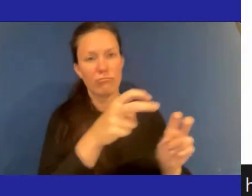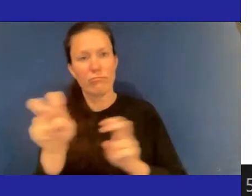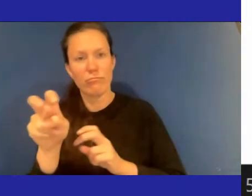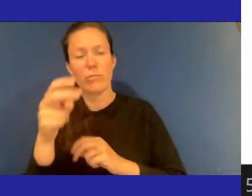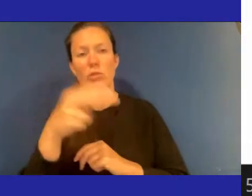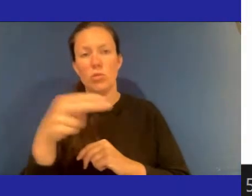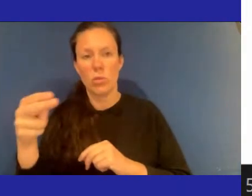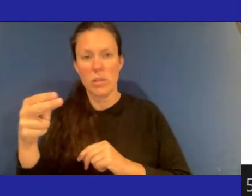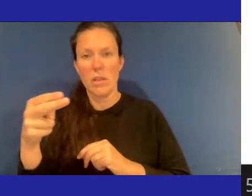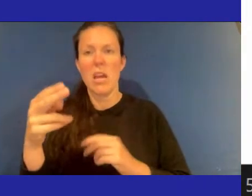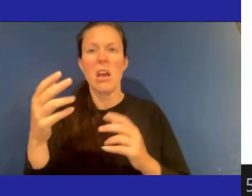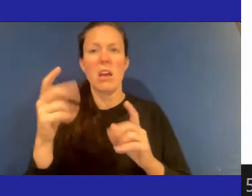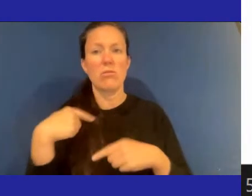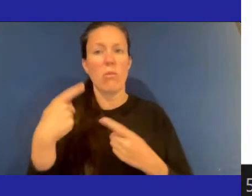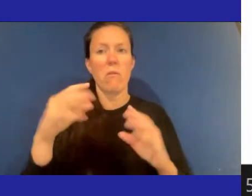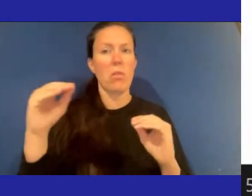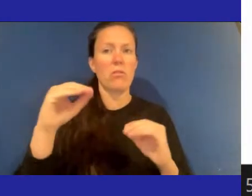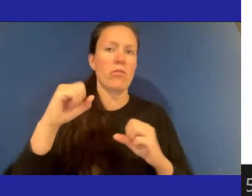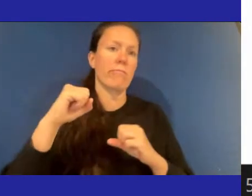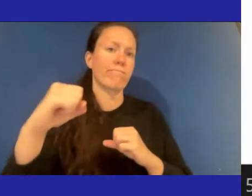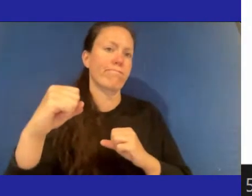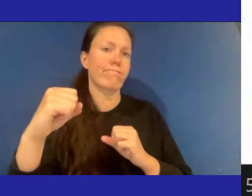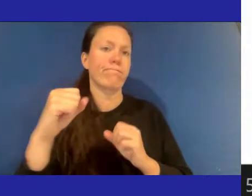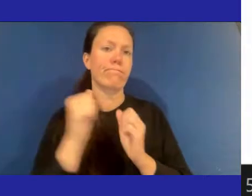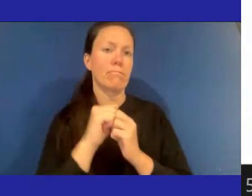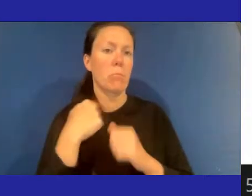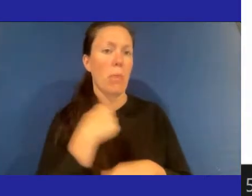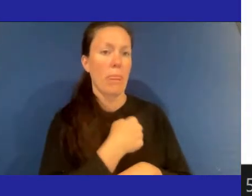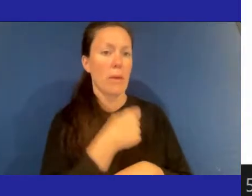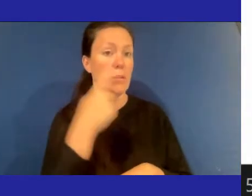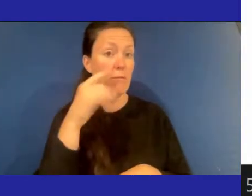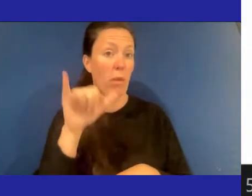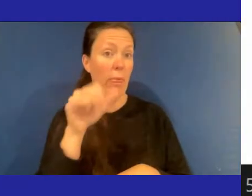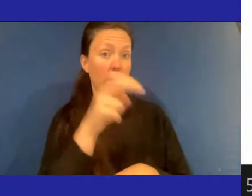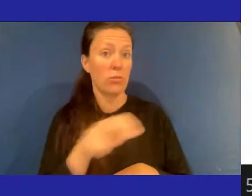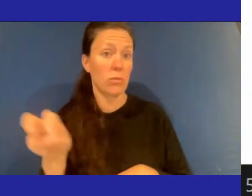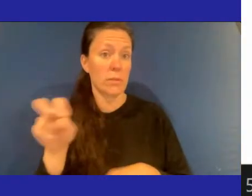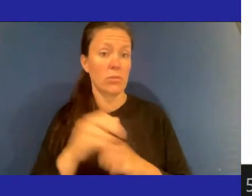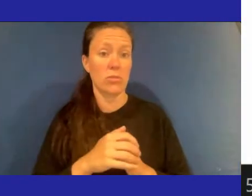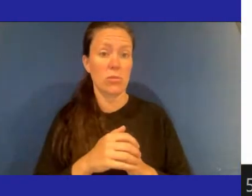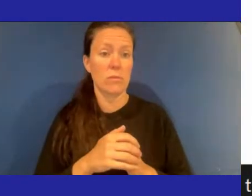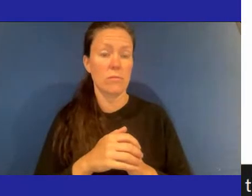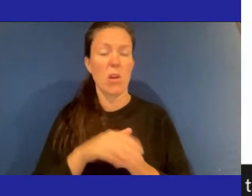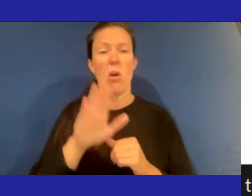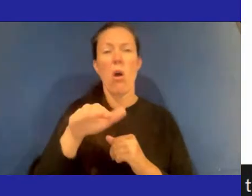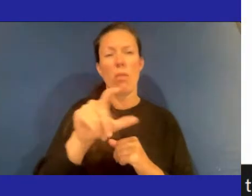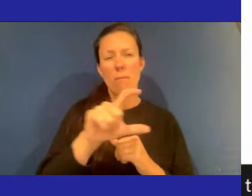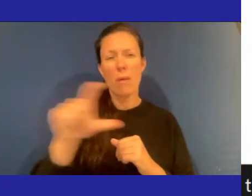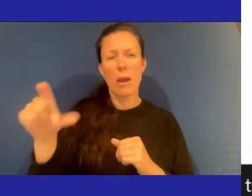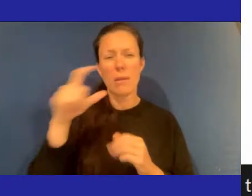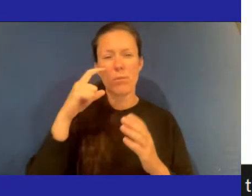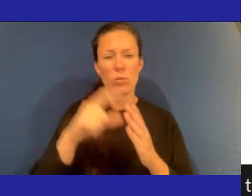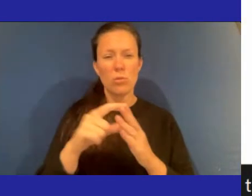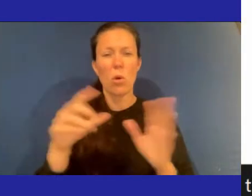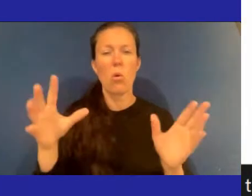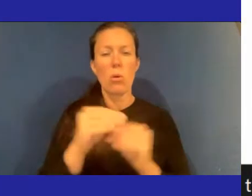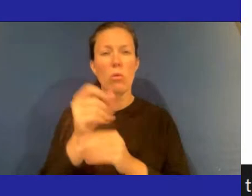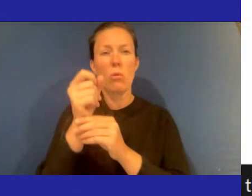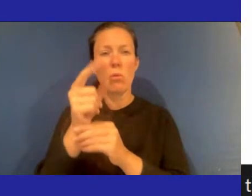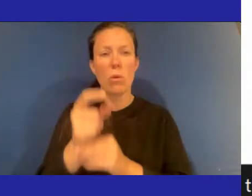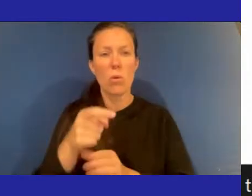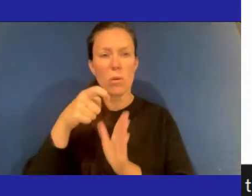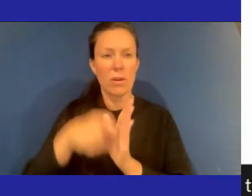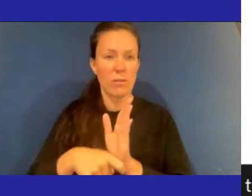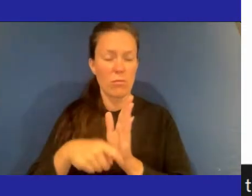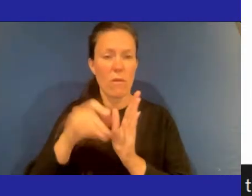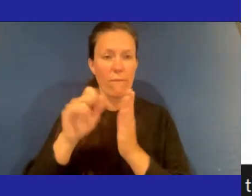no pushback to the transition. At the bottom of the slide, you would see the total annual cost of the